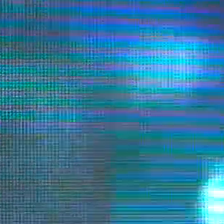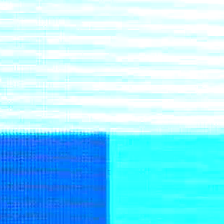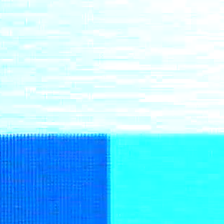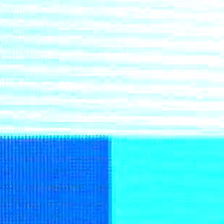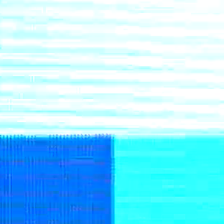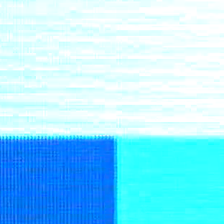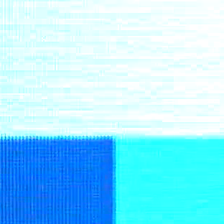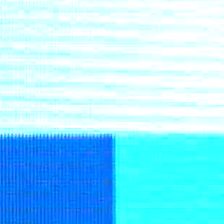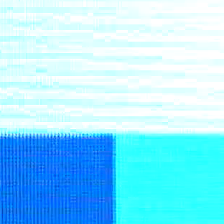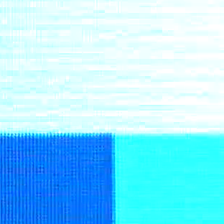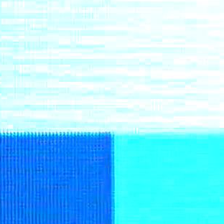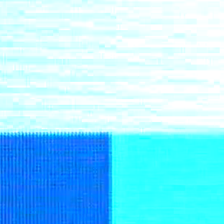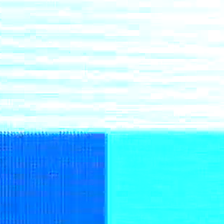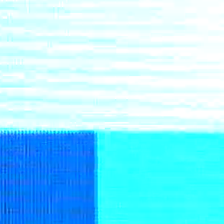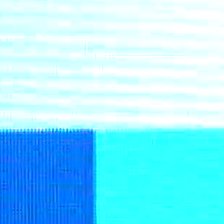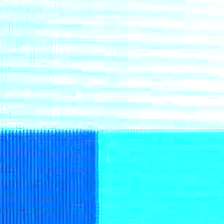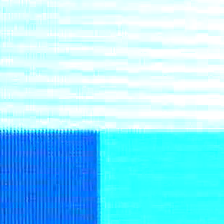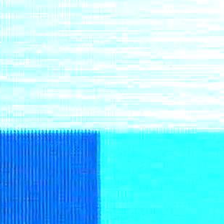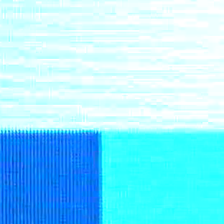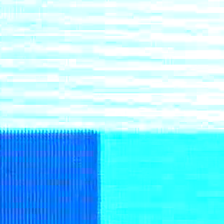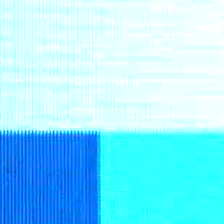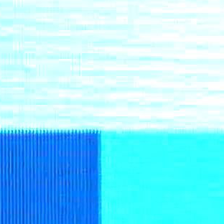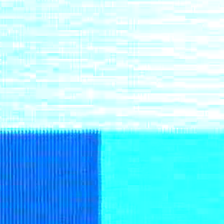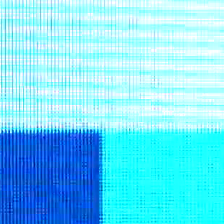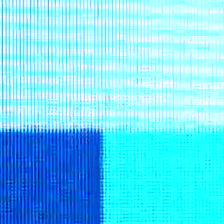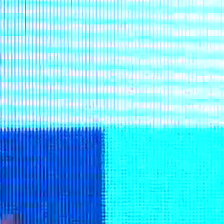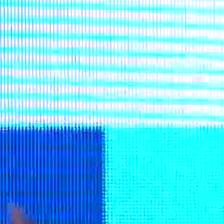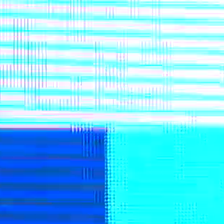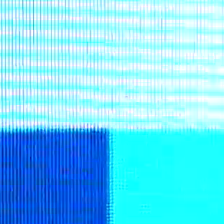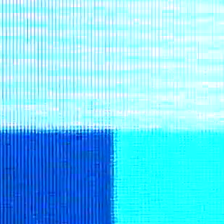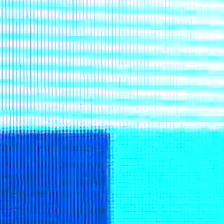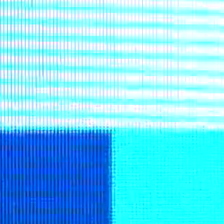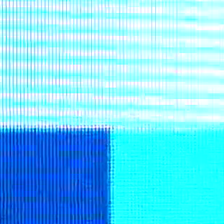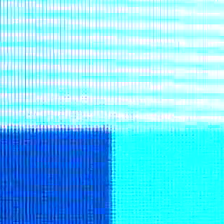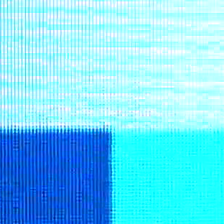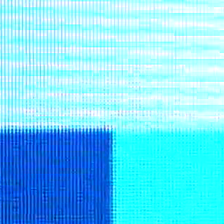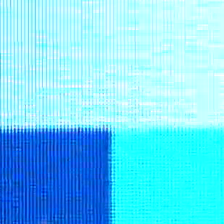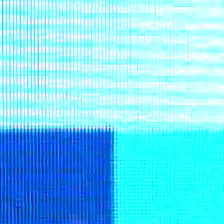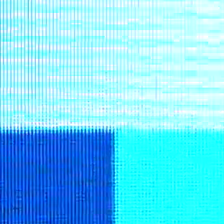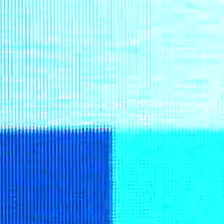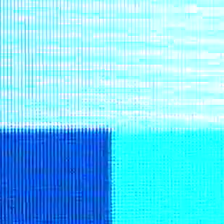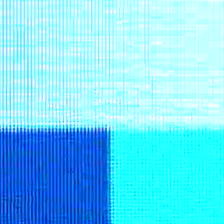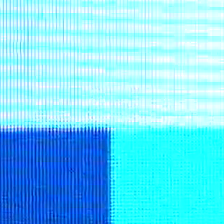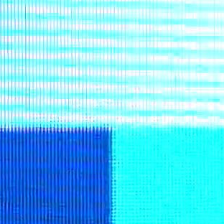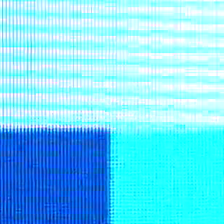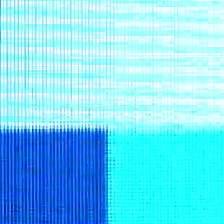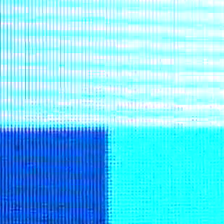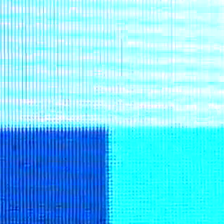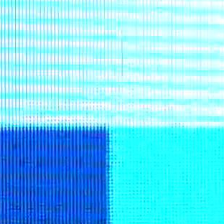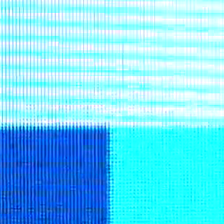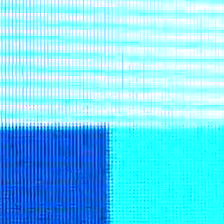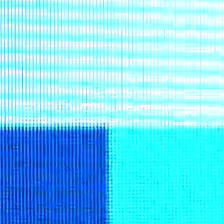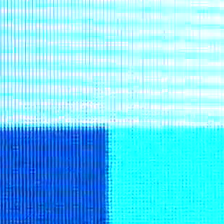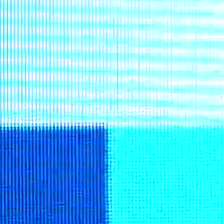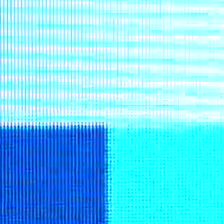First question, okay? You have to, depending on your response, I would know whether the feedback is good or bad. Tell me, was the